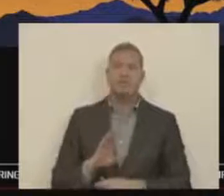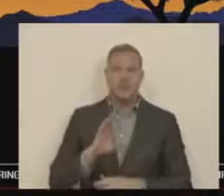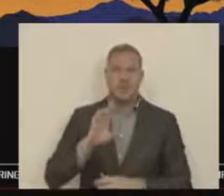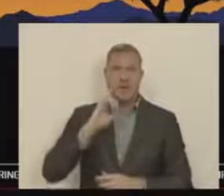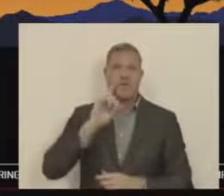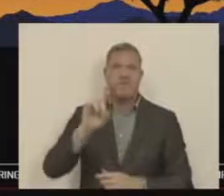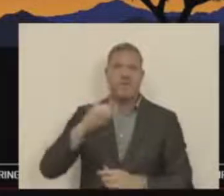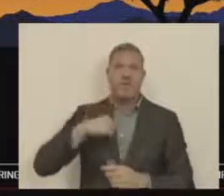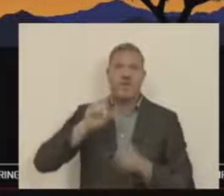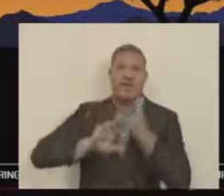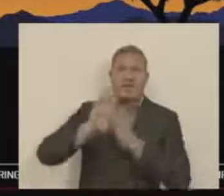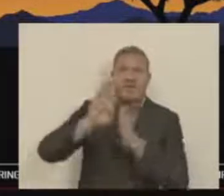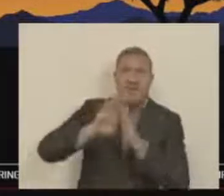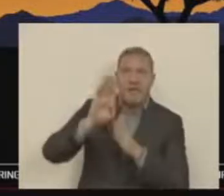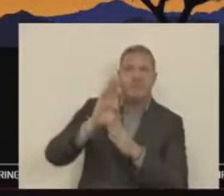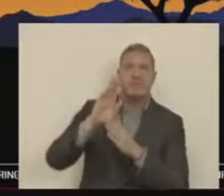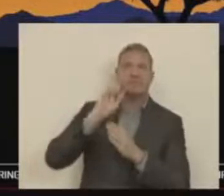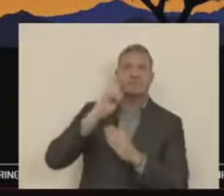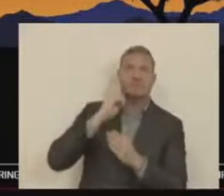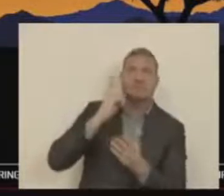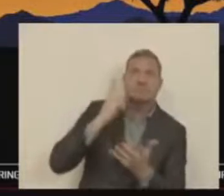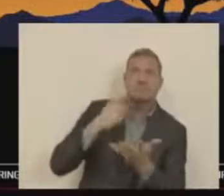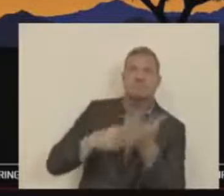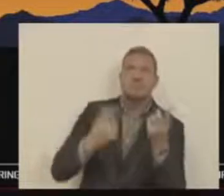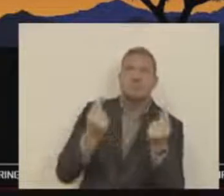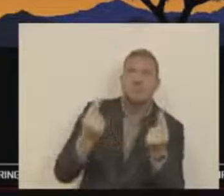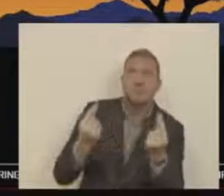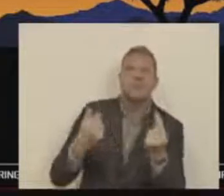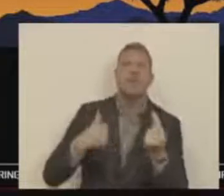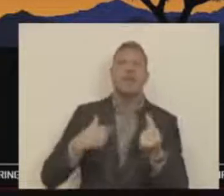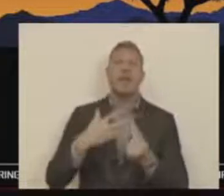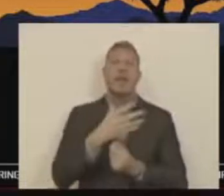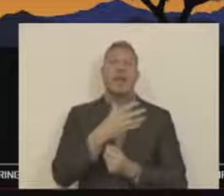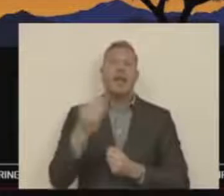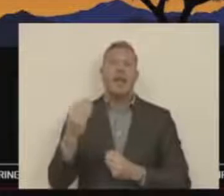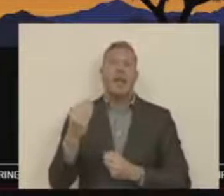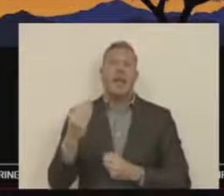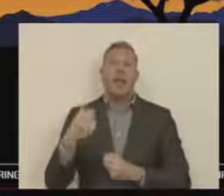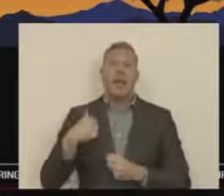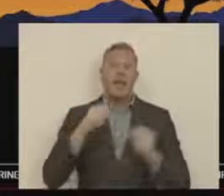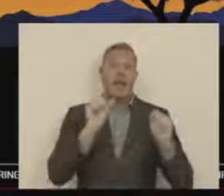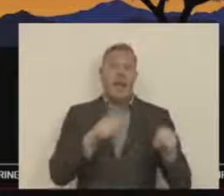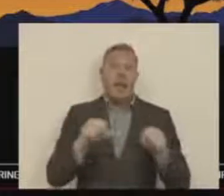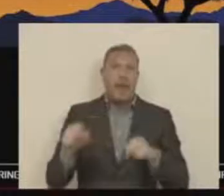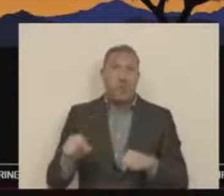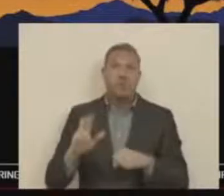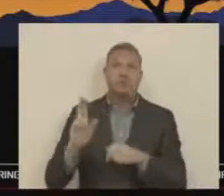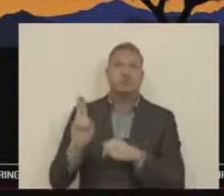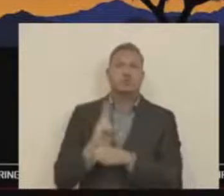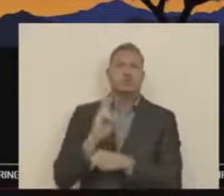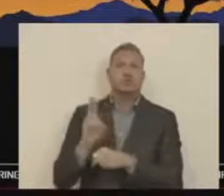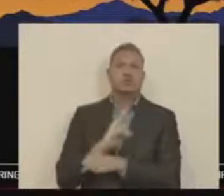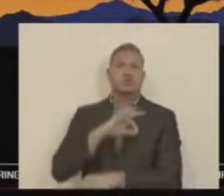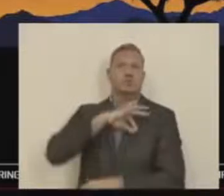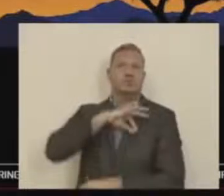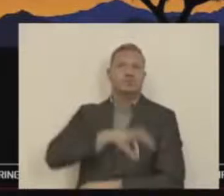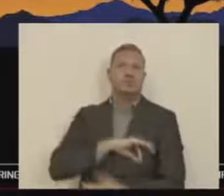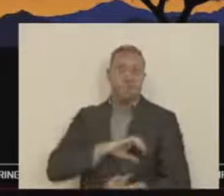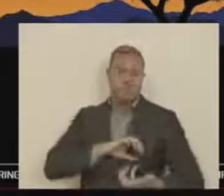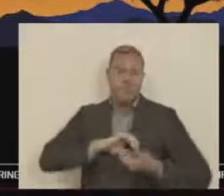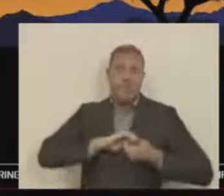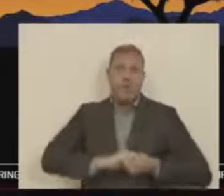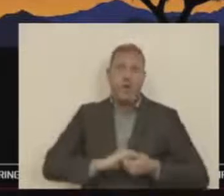doing this since then. We were able to actually use our partnership with the